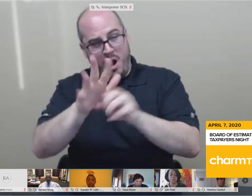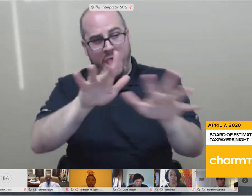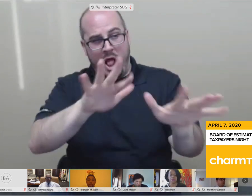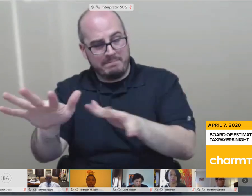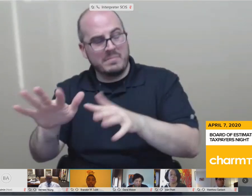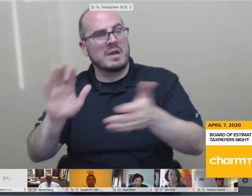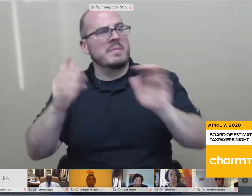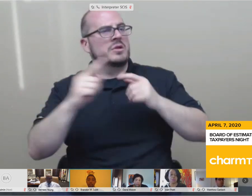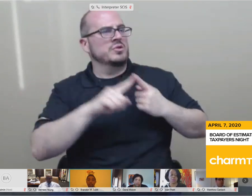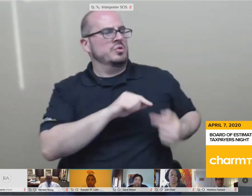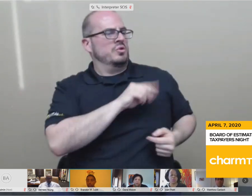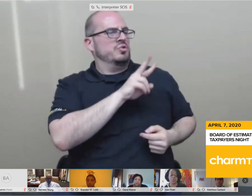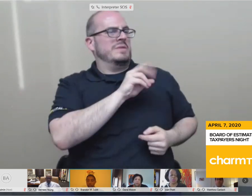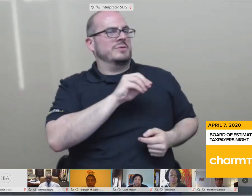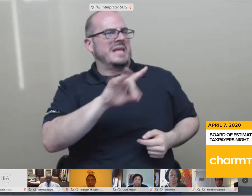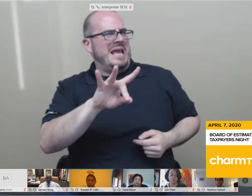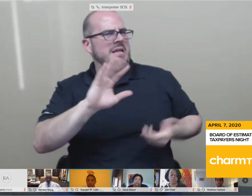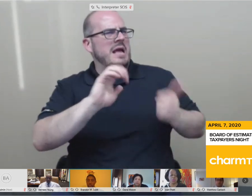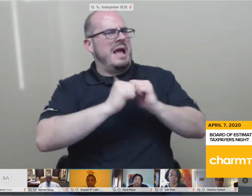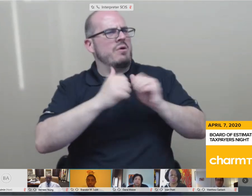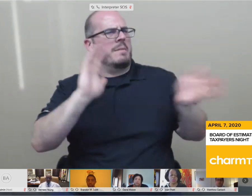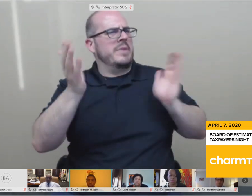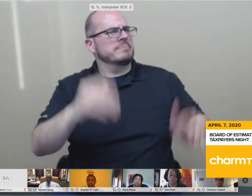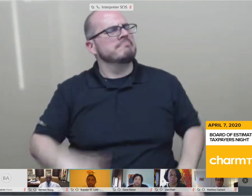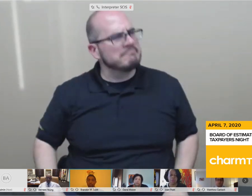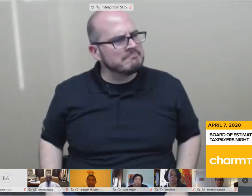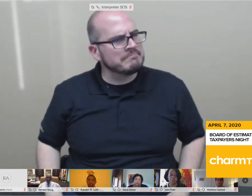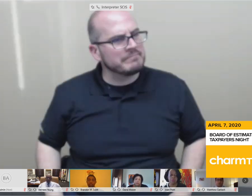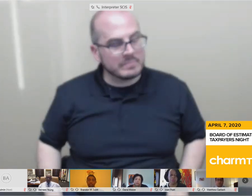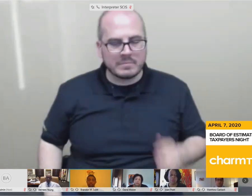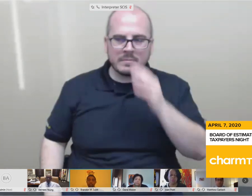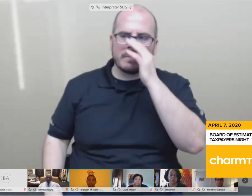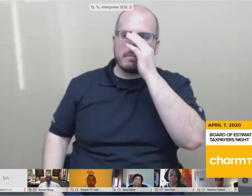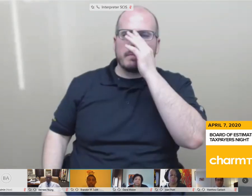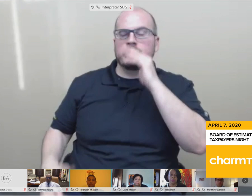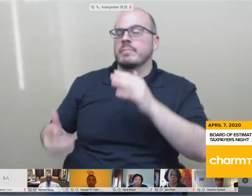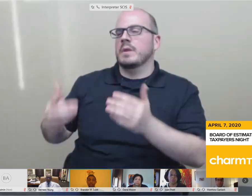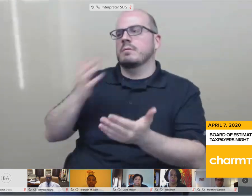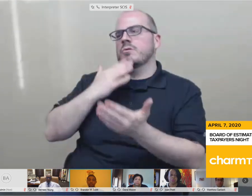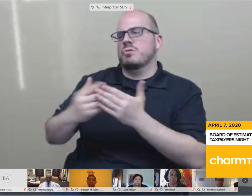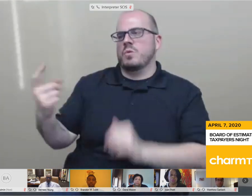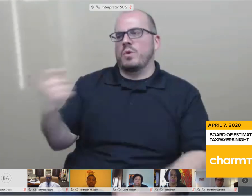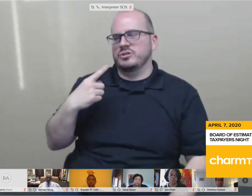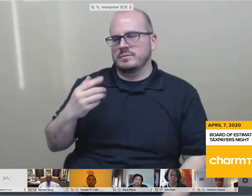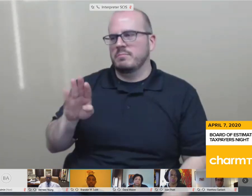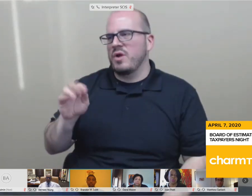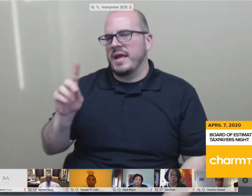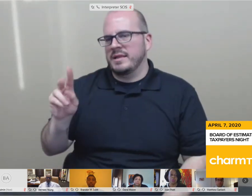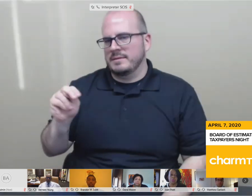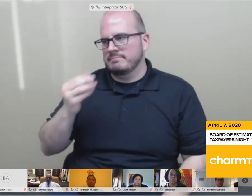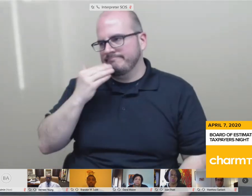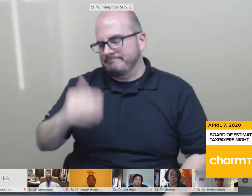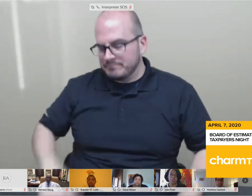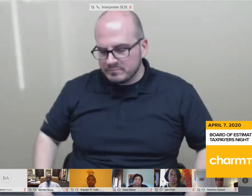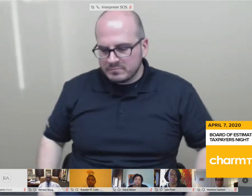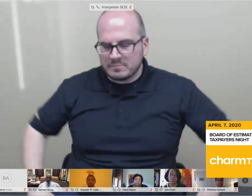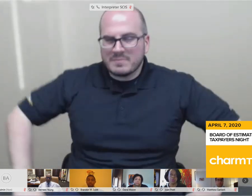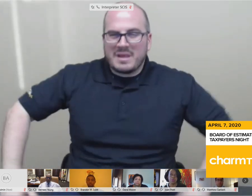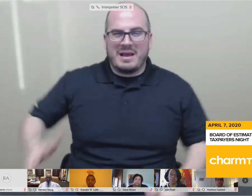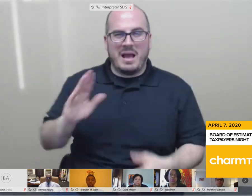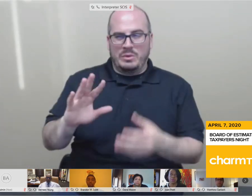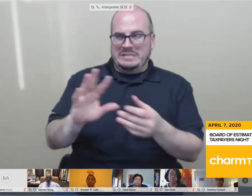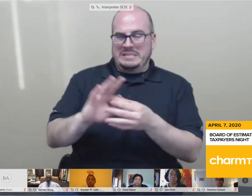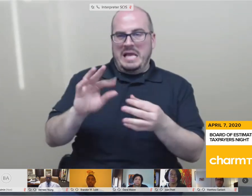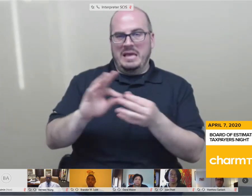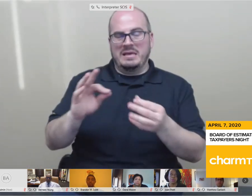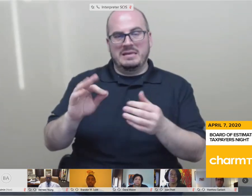COVID crisis, how does it compare to that? That's a good question. So I would say it's at least as